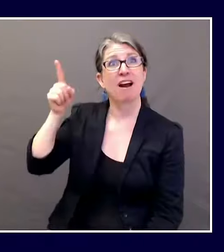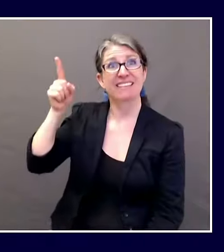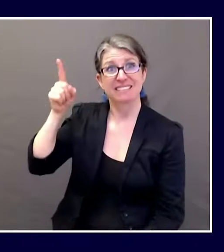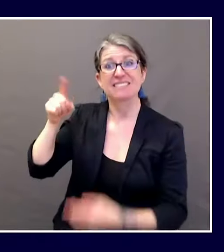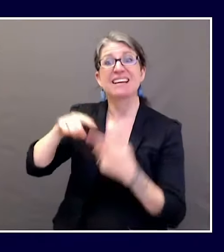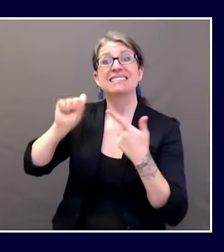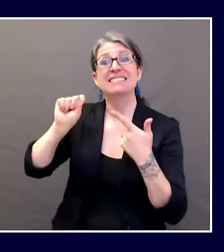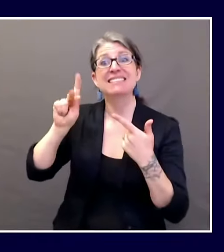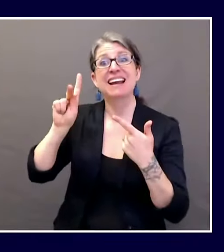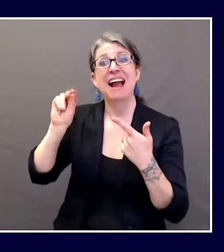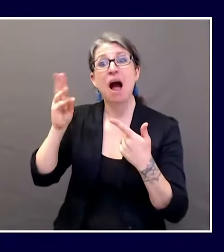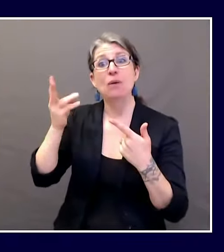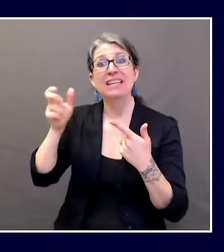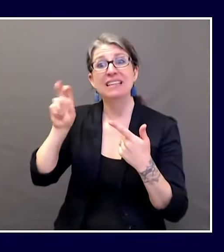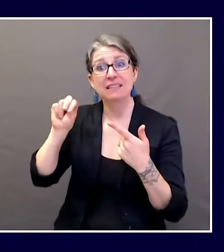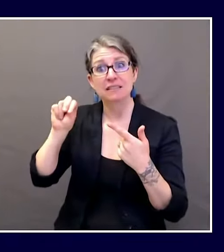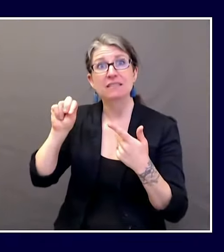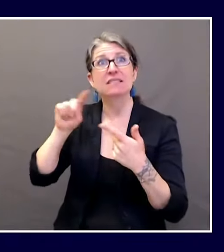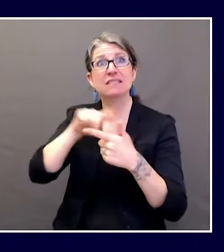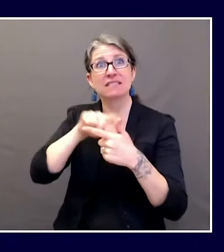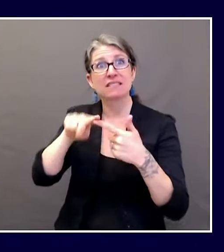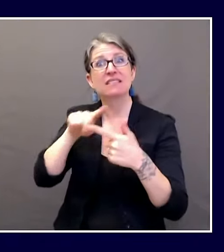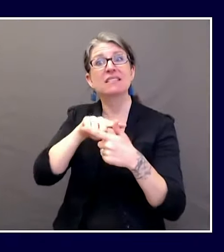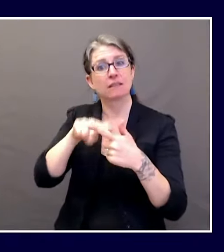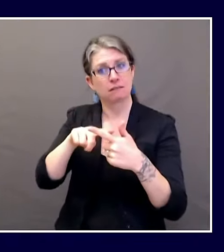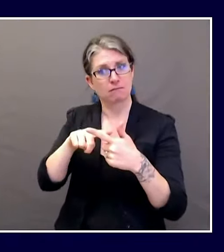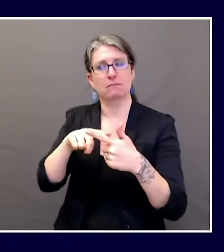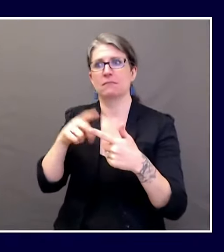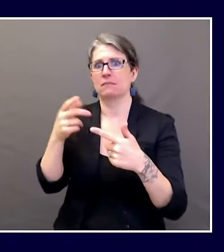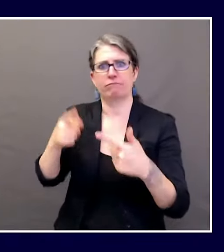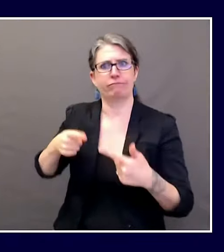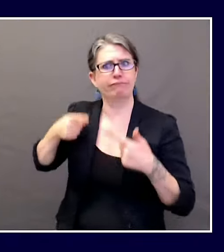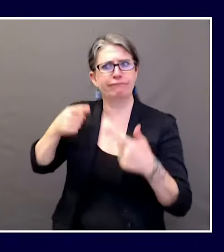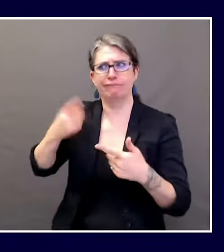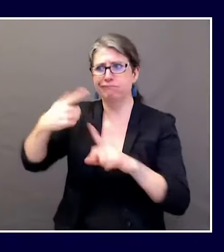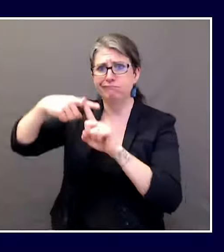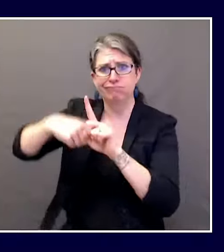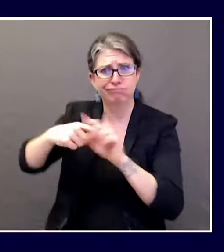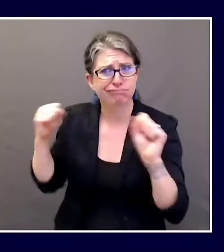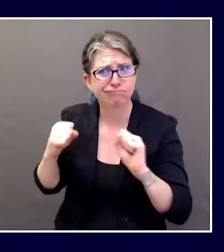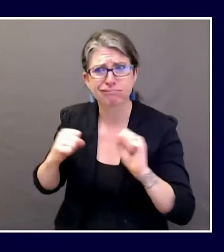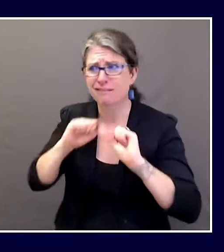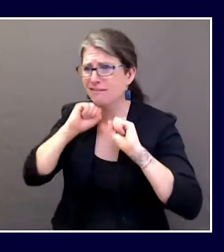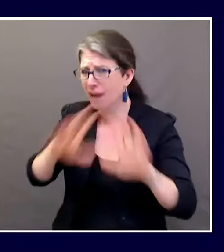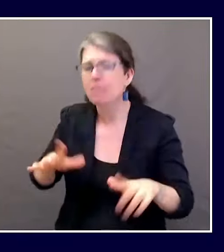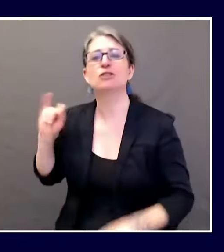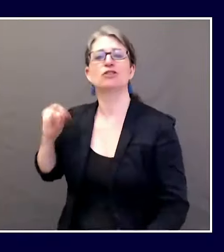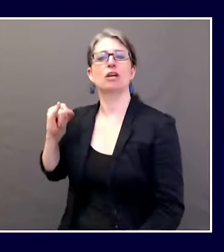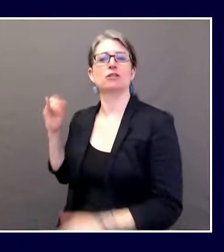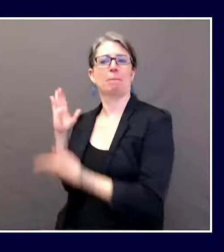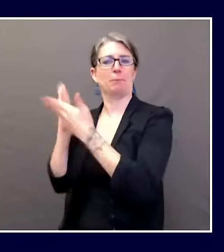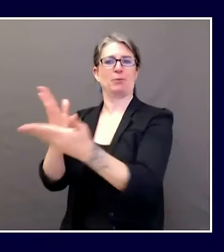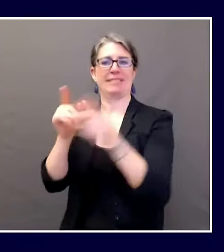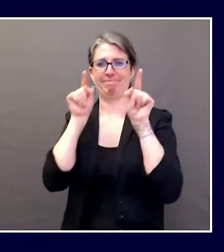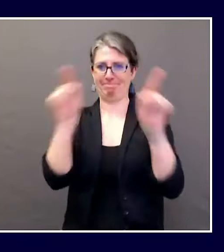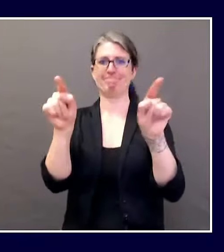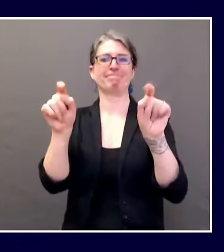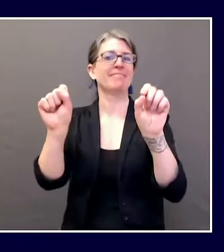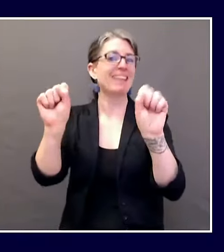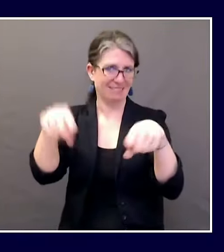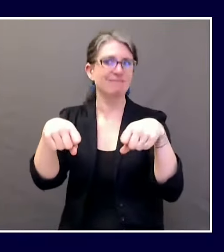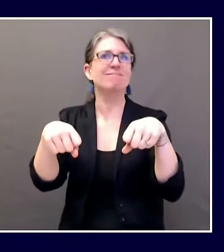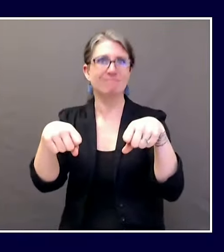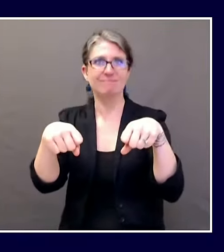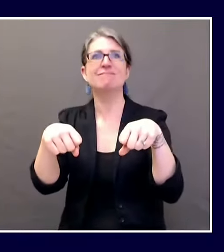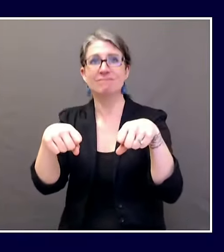be receiving doses of the J&J vaccine so they can vaccinate in their communities. But there are some very important